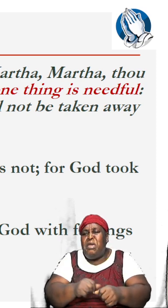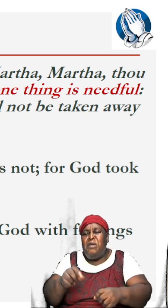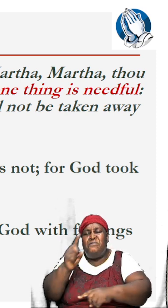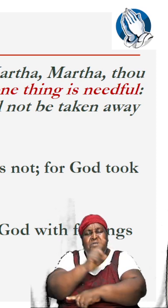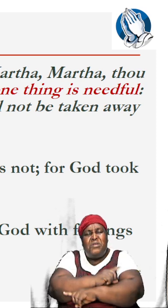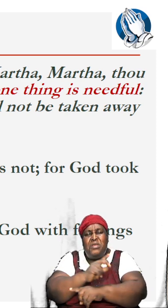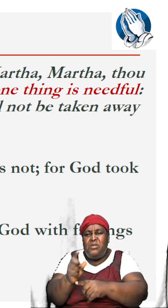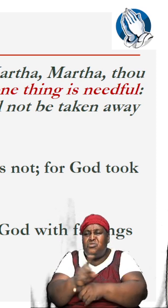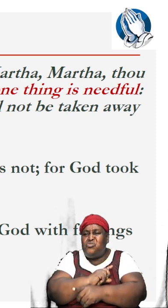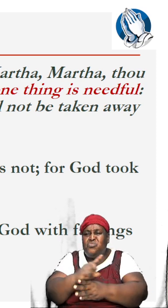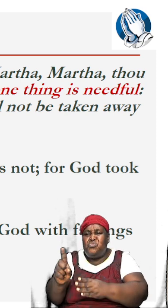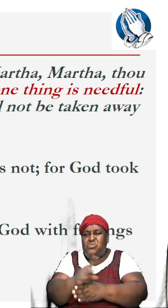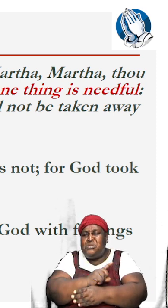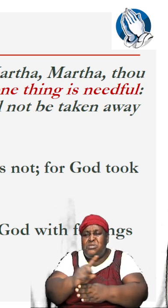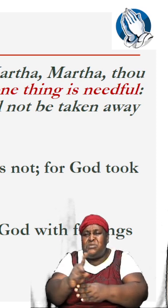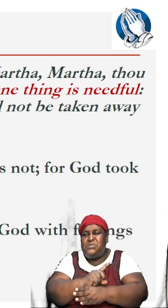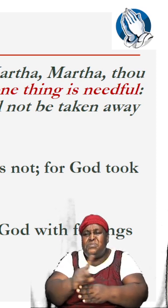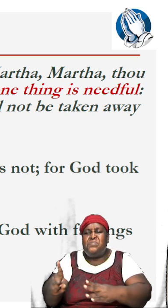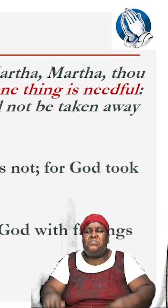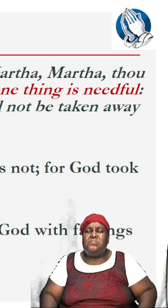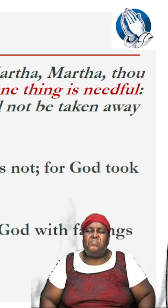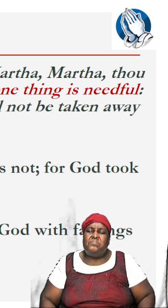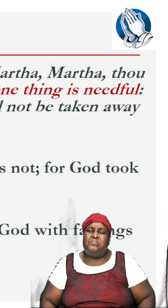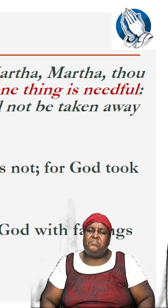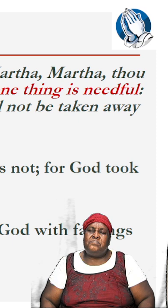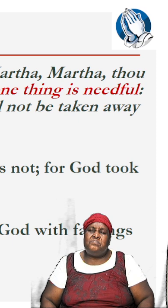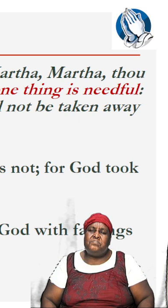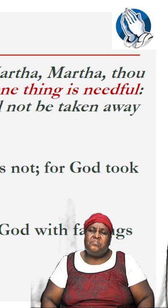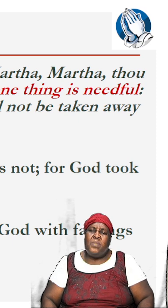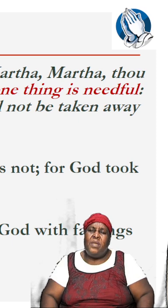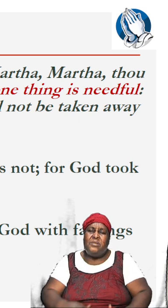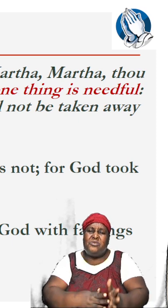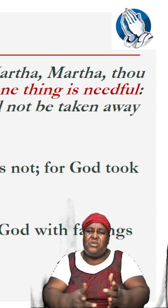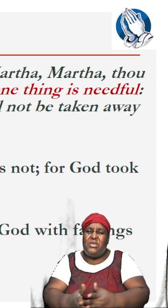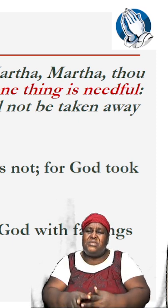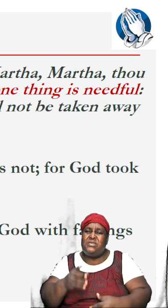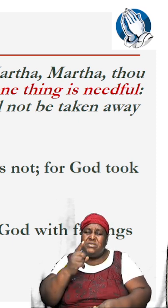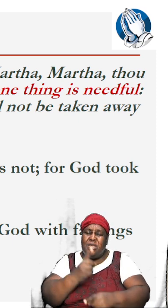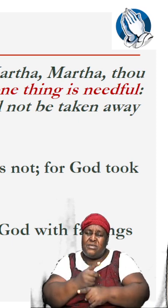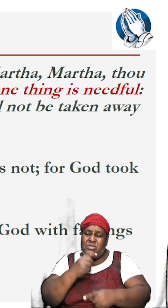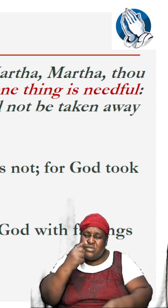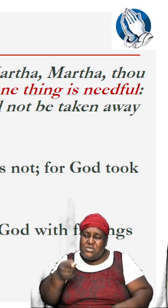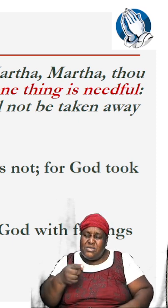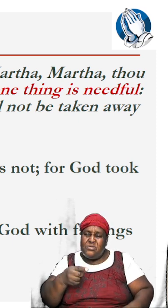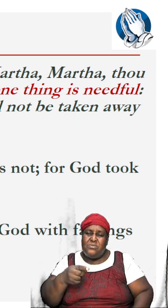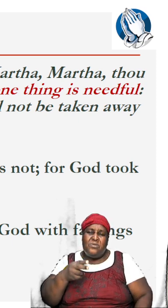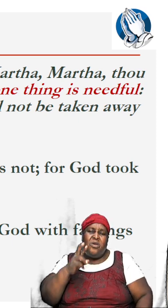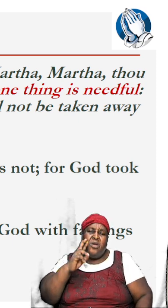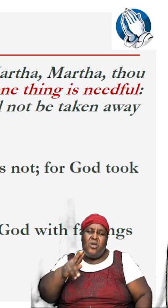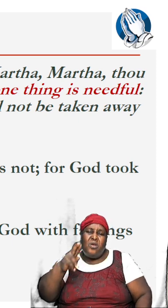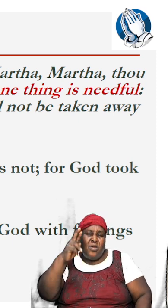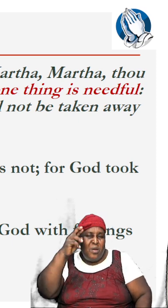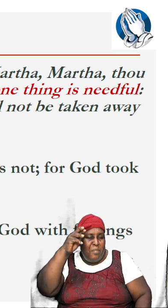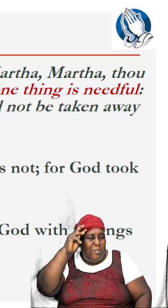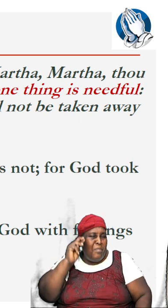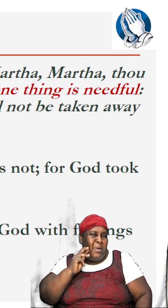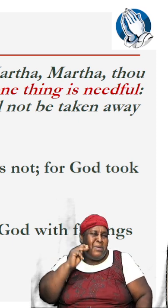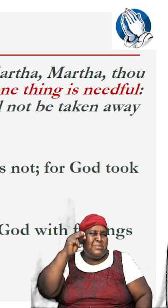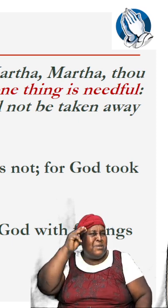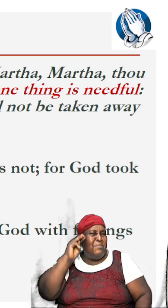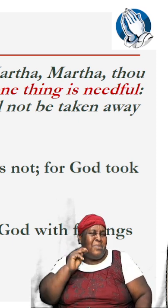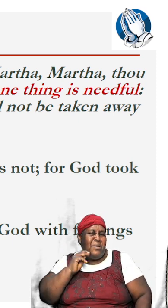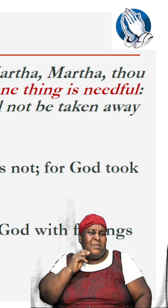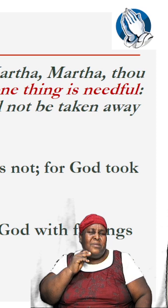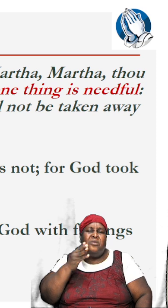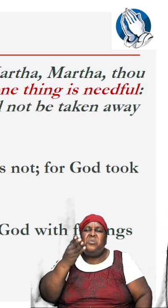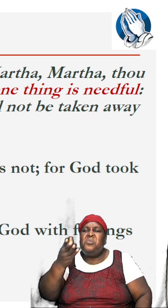Luke 10, 41 to 42, and Jesus answered and said unto her, Martha, Martha,